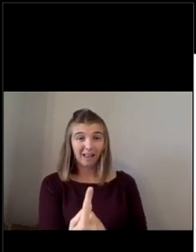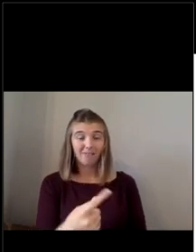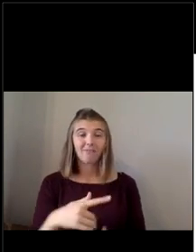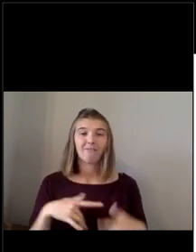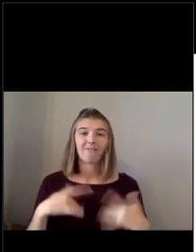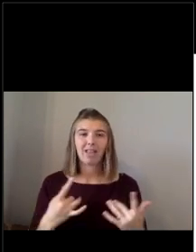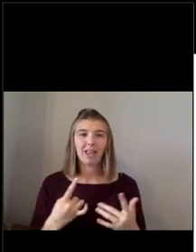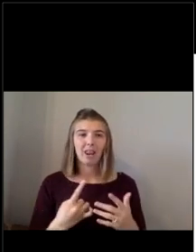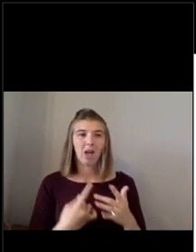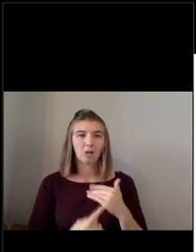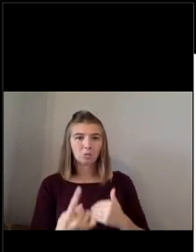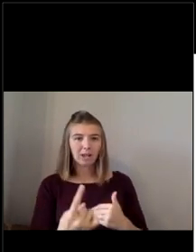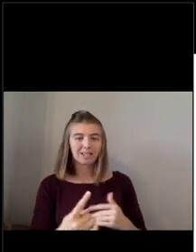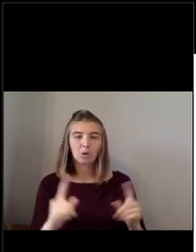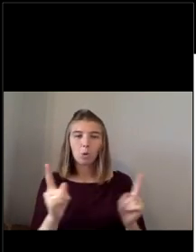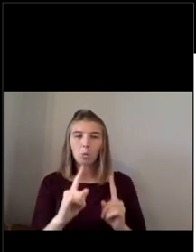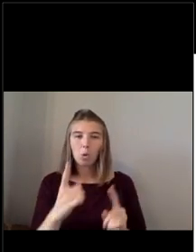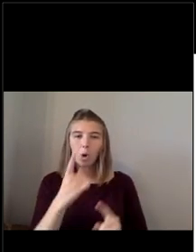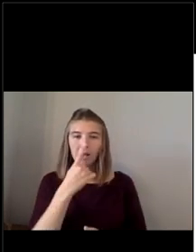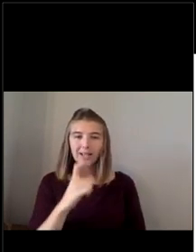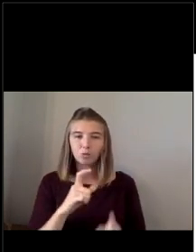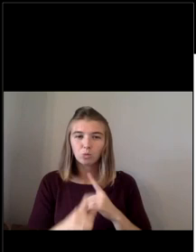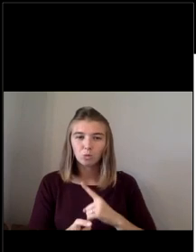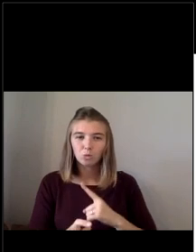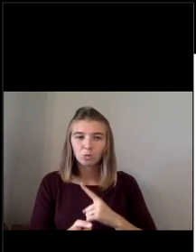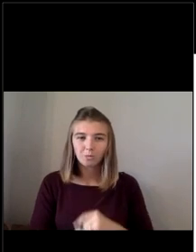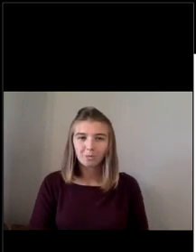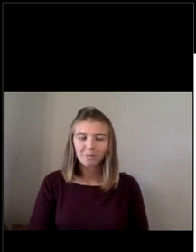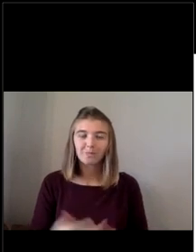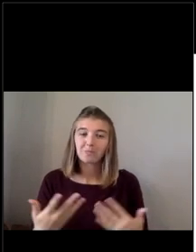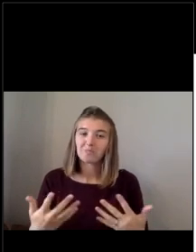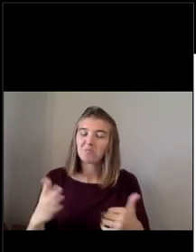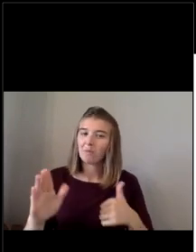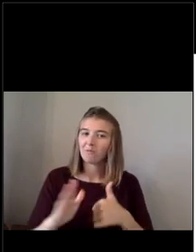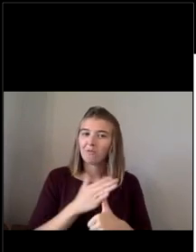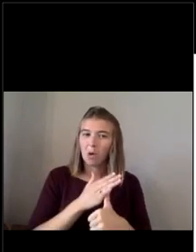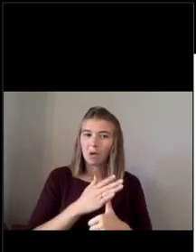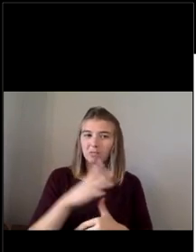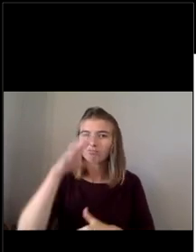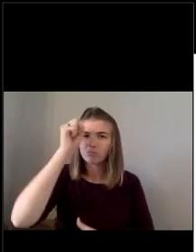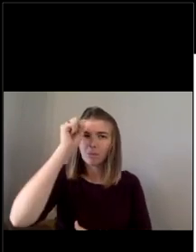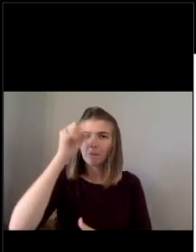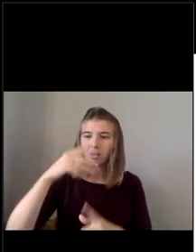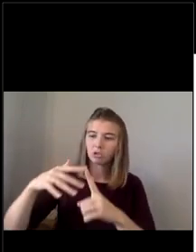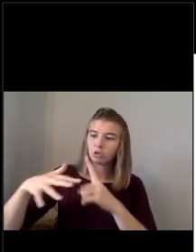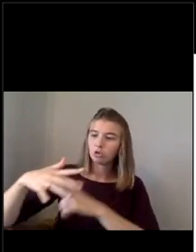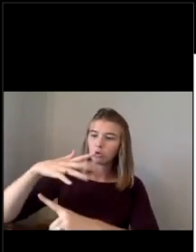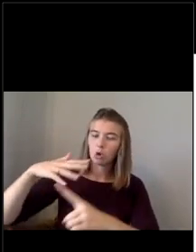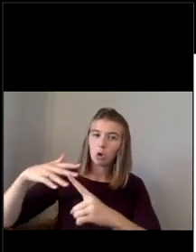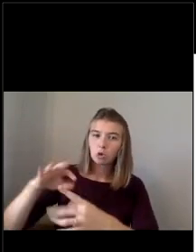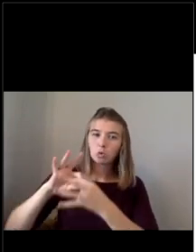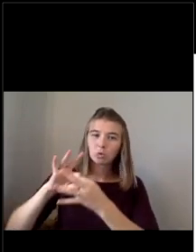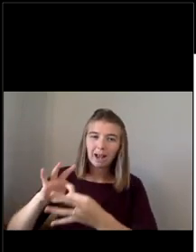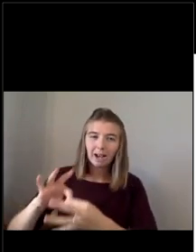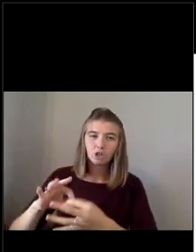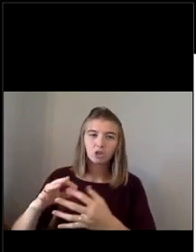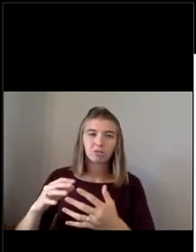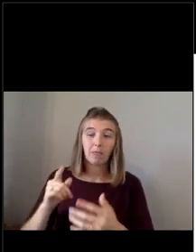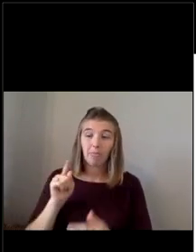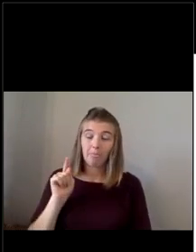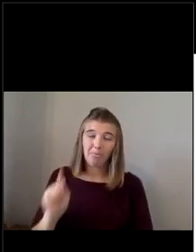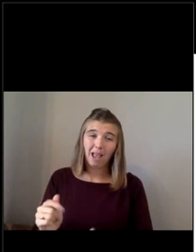do? Well, first of all, remember that nearly all forms of social interaction and social connection are good for